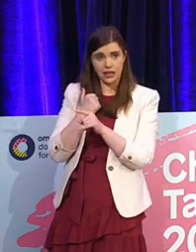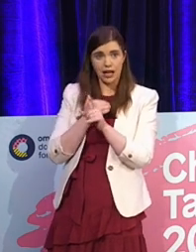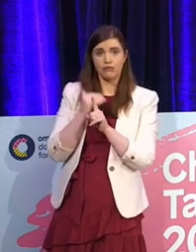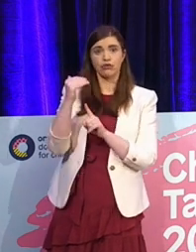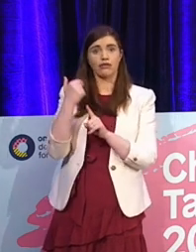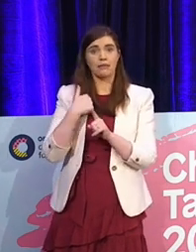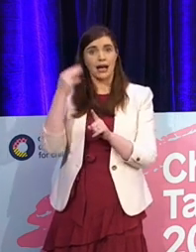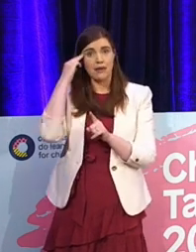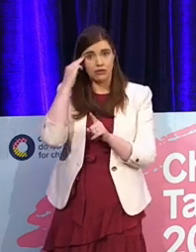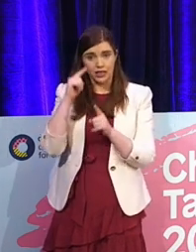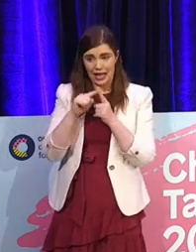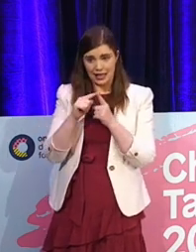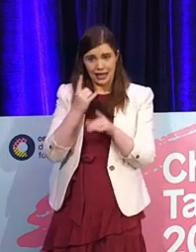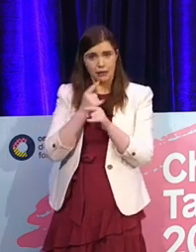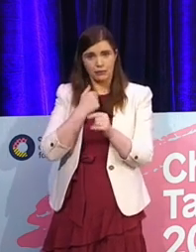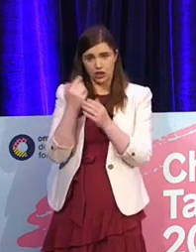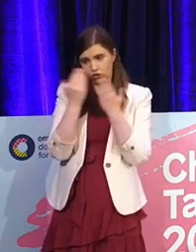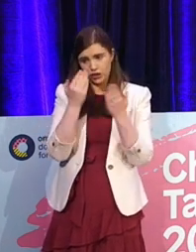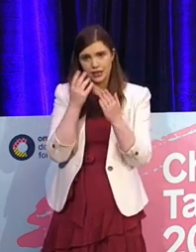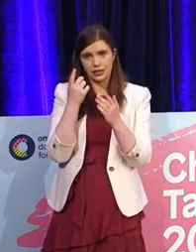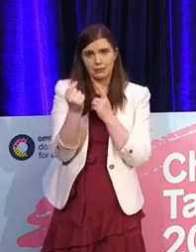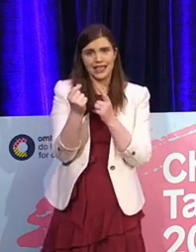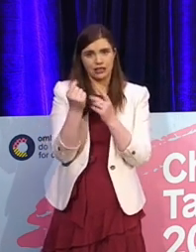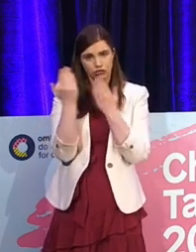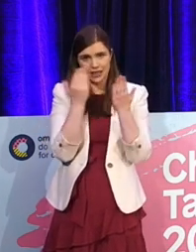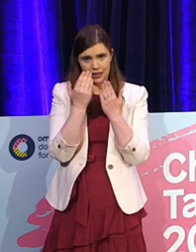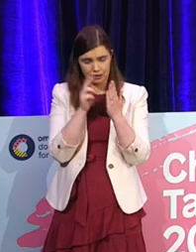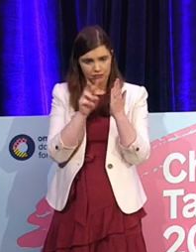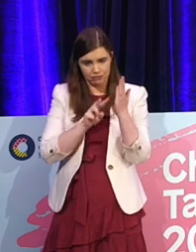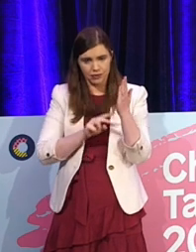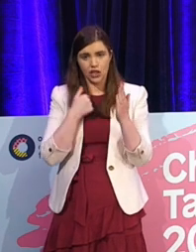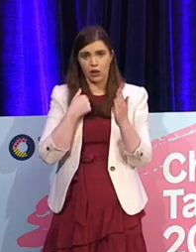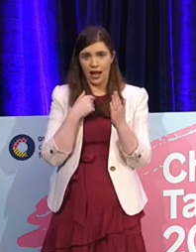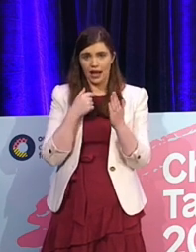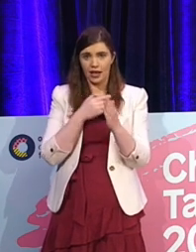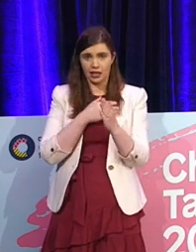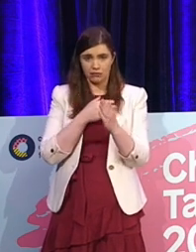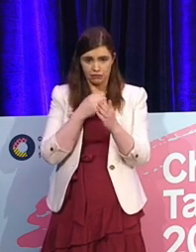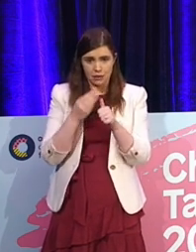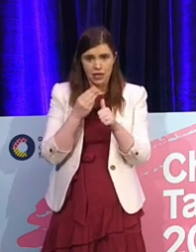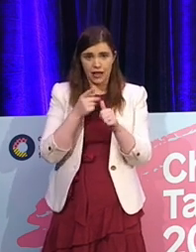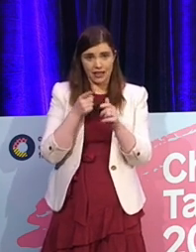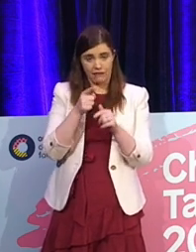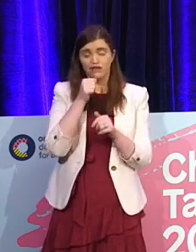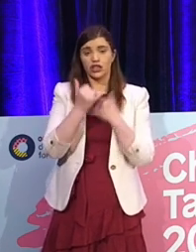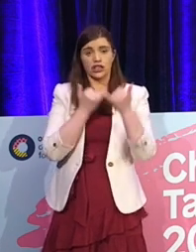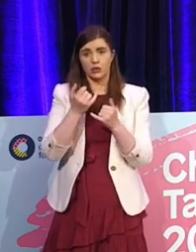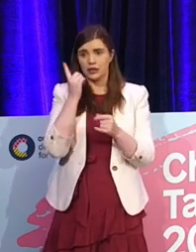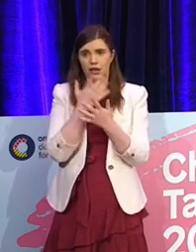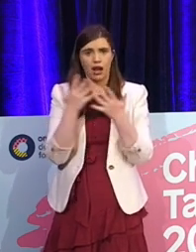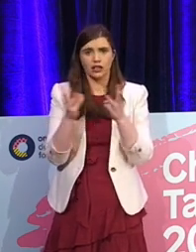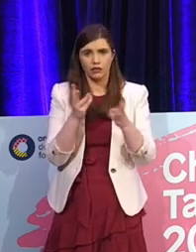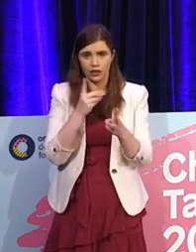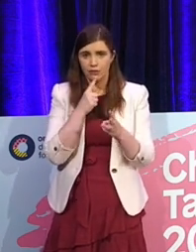my memory and speed reading. I did all of that. I really threw myself into the books, and we did a lot of good work over that year, but it